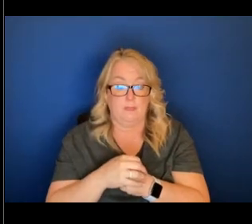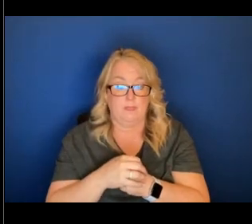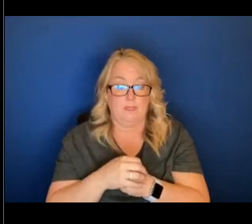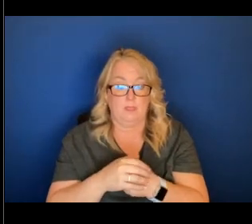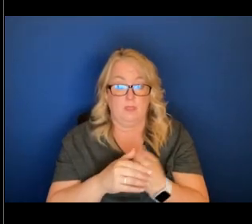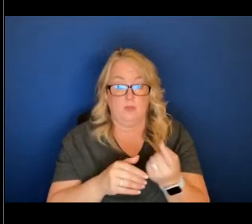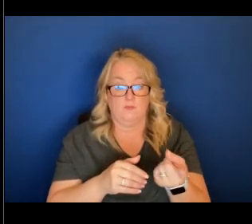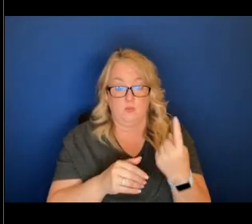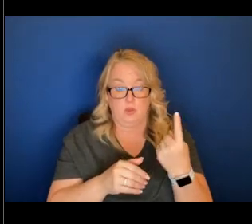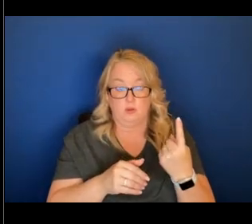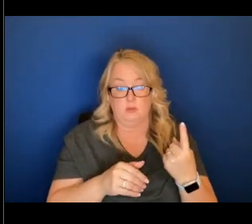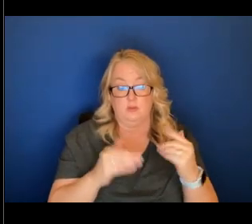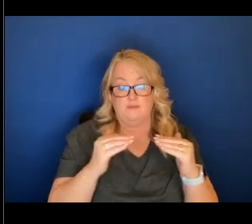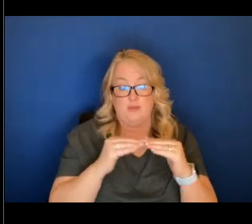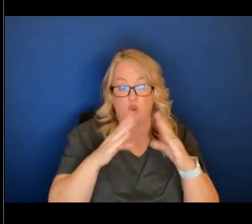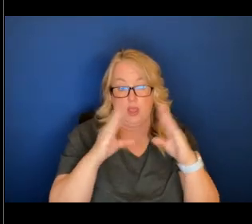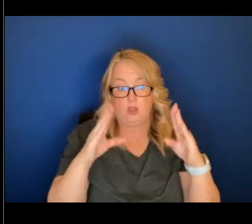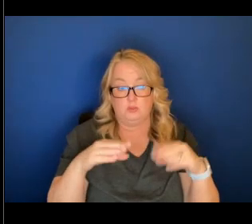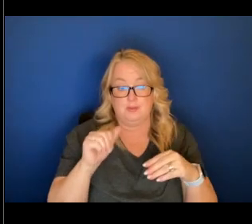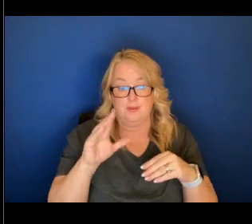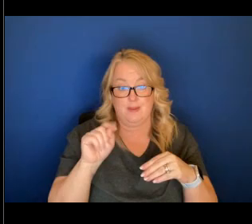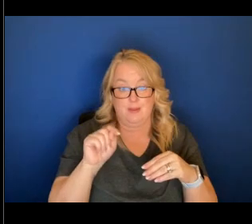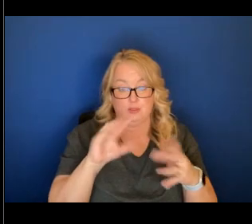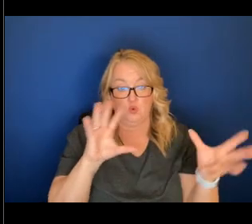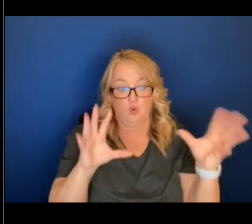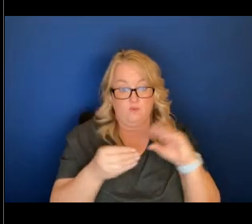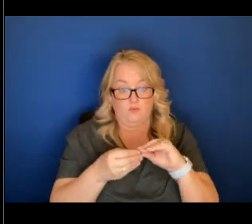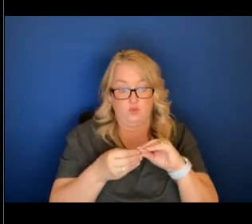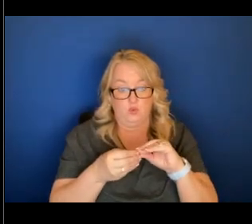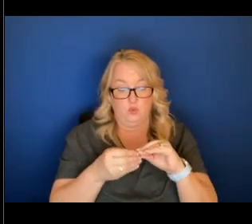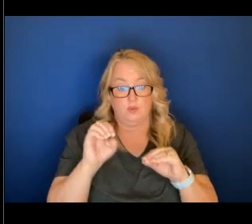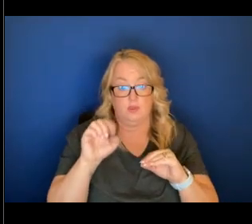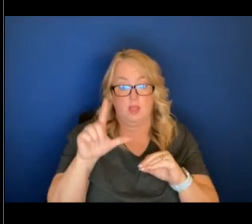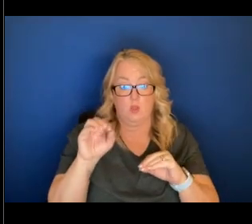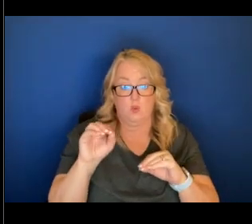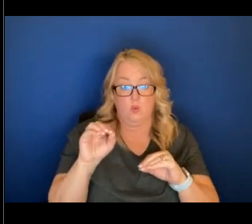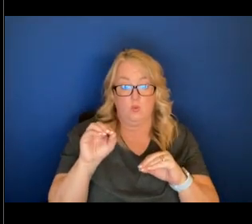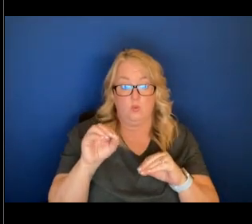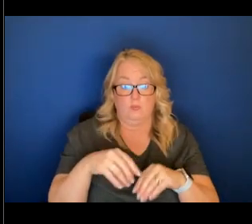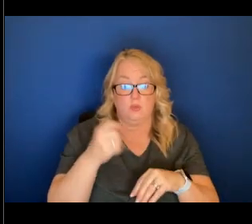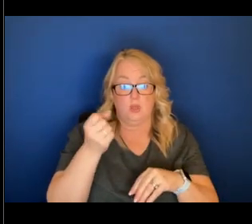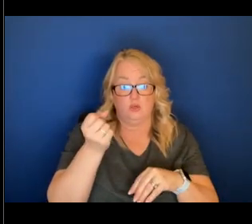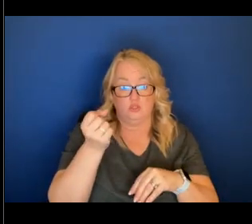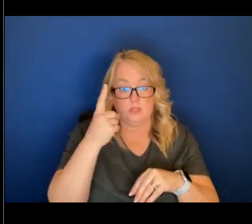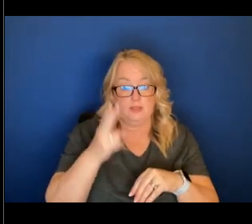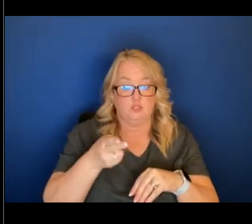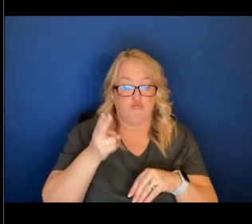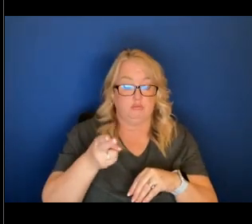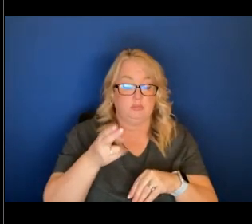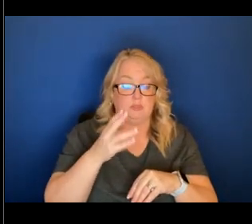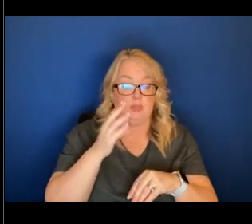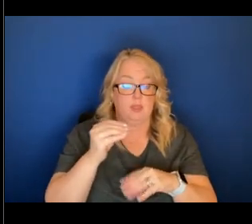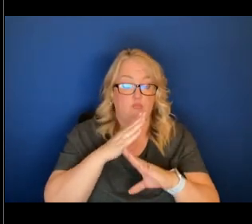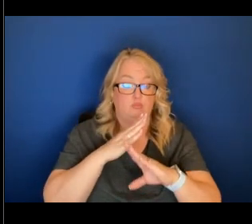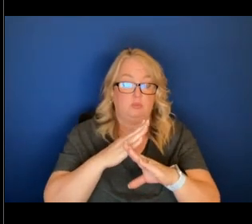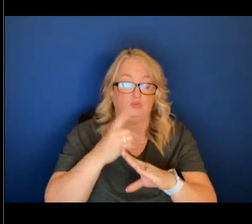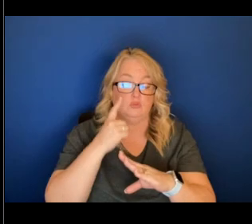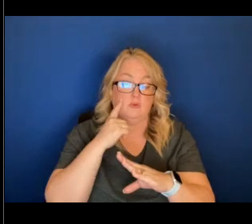1, Fair Housing Act Overview. ELO, understand the history